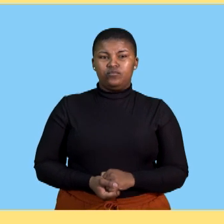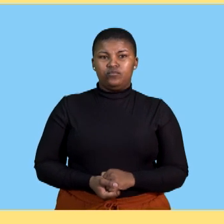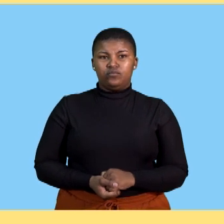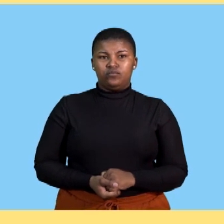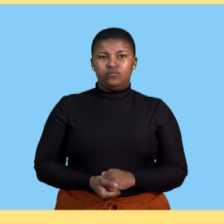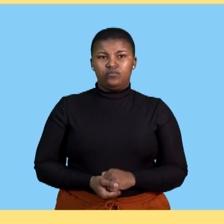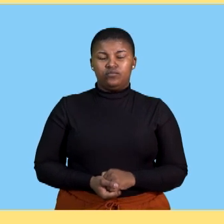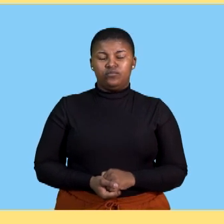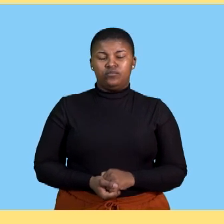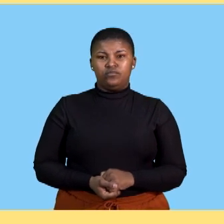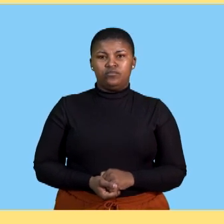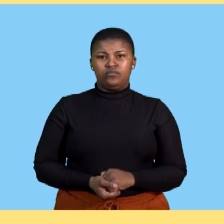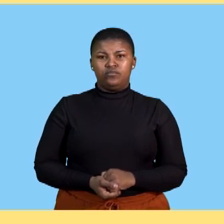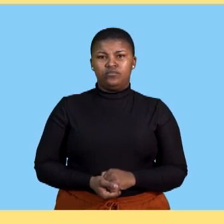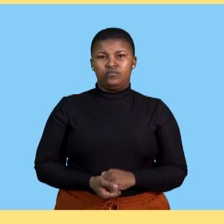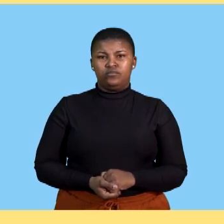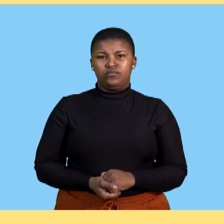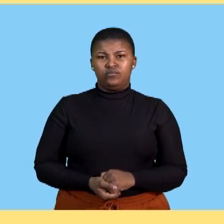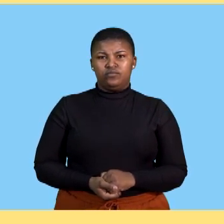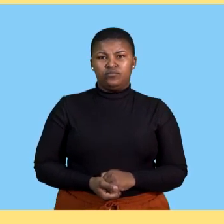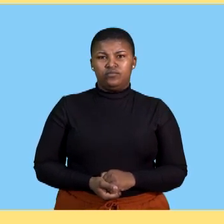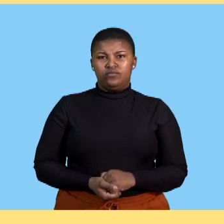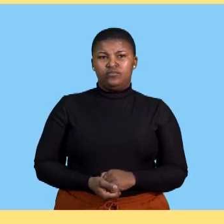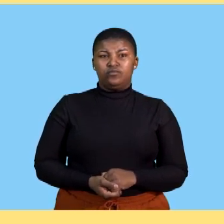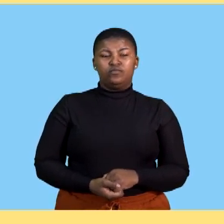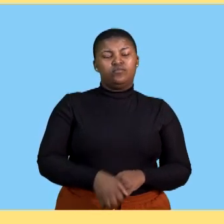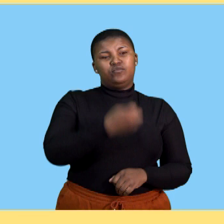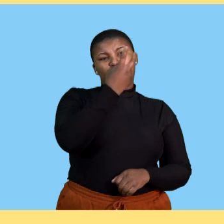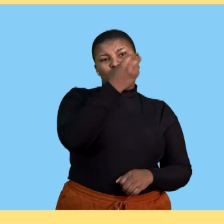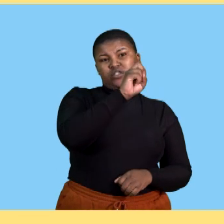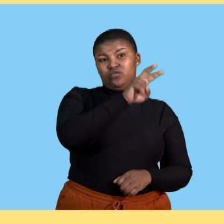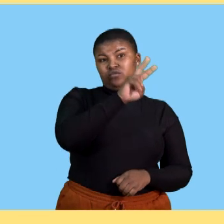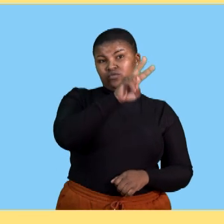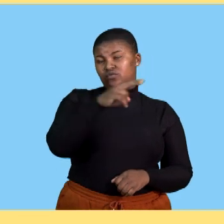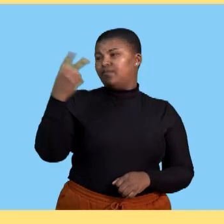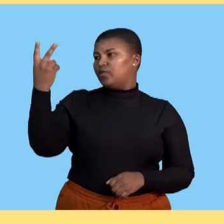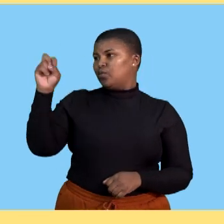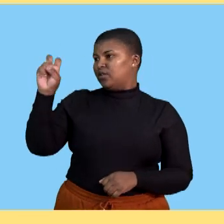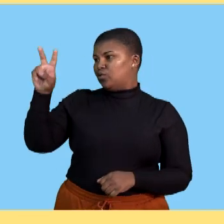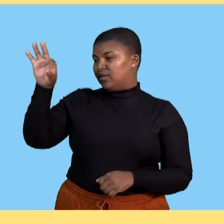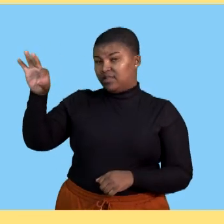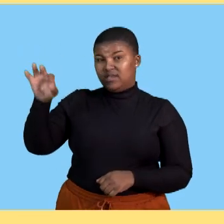here is our 2022, and here is our